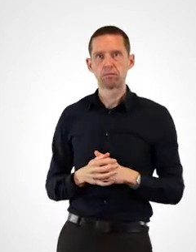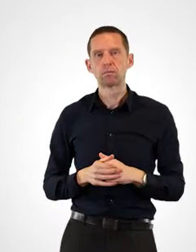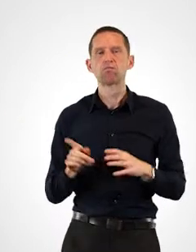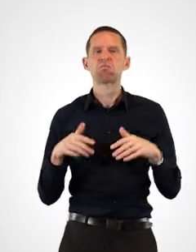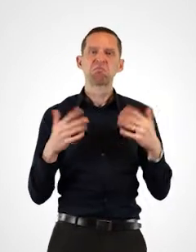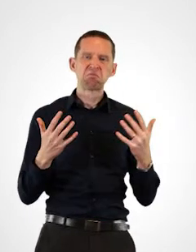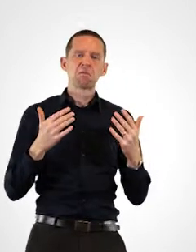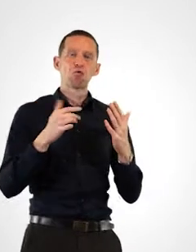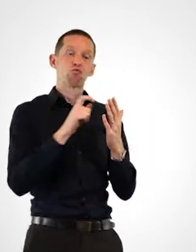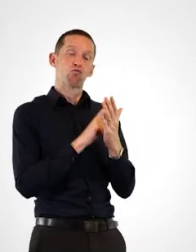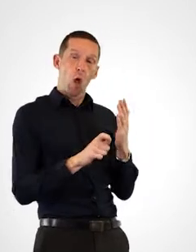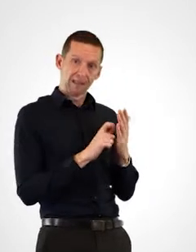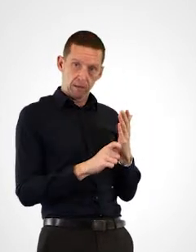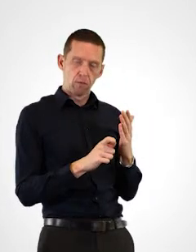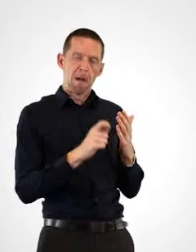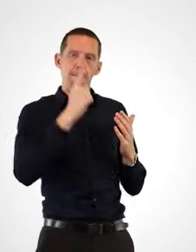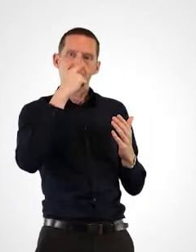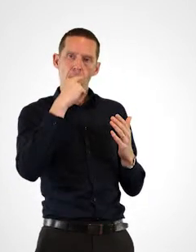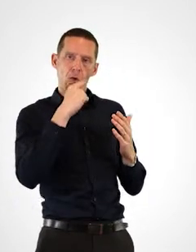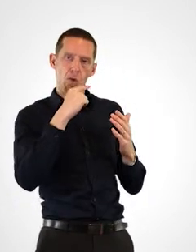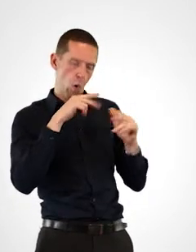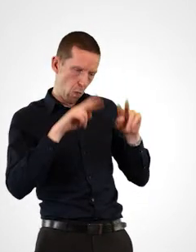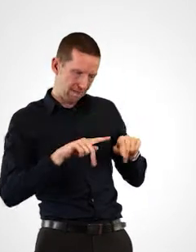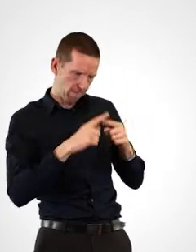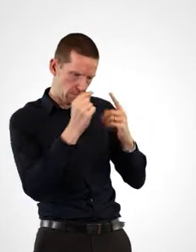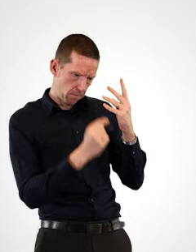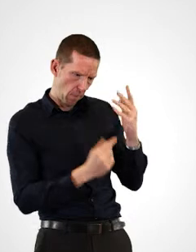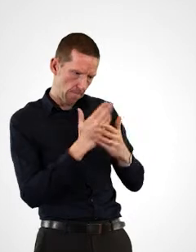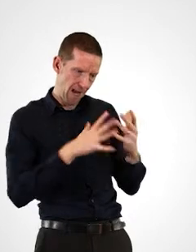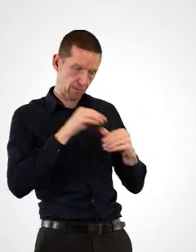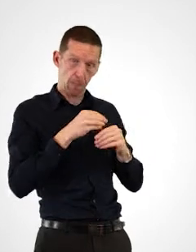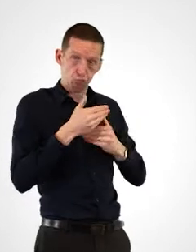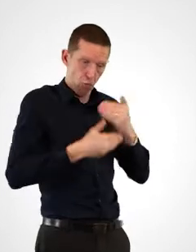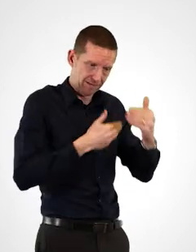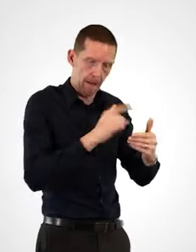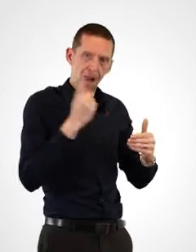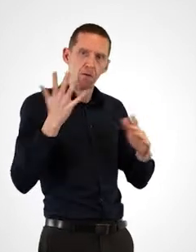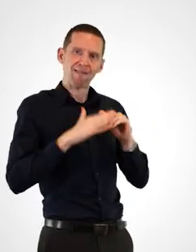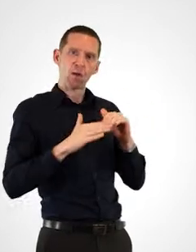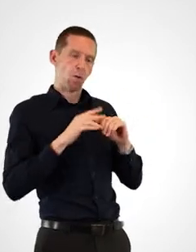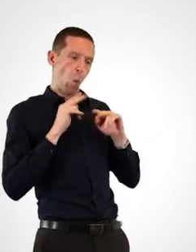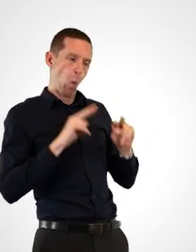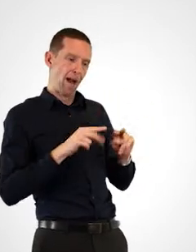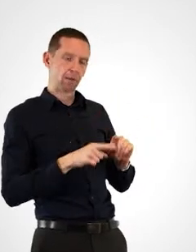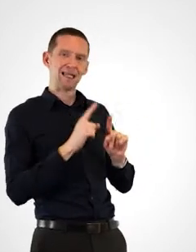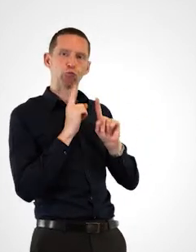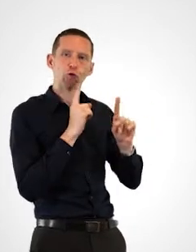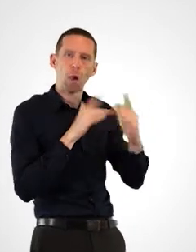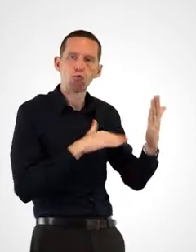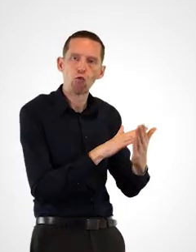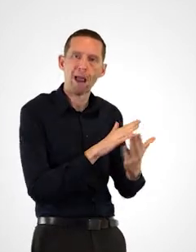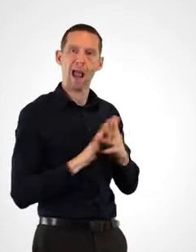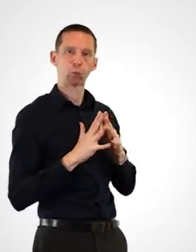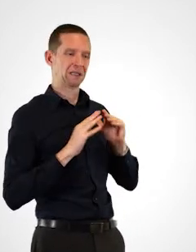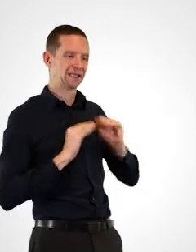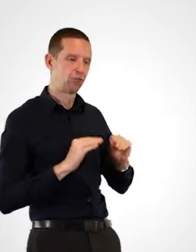writing, people looked at aspects of the process, but not so much at anything about instructional approaches, how to teach writing